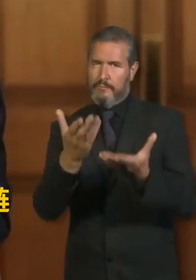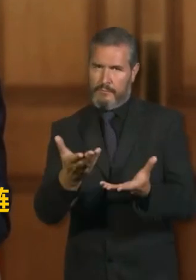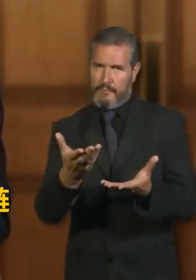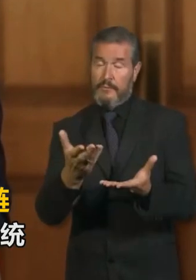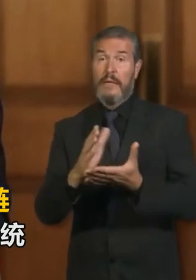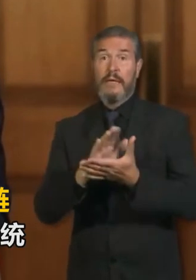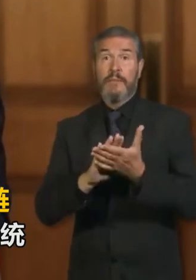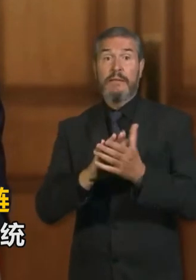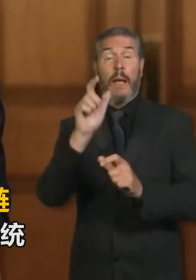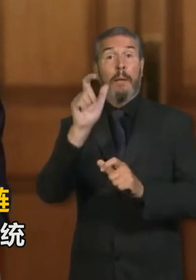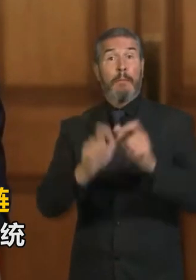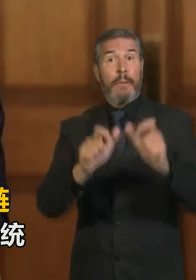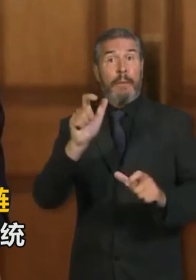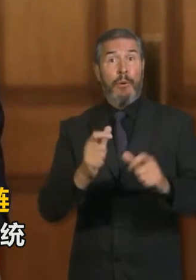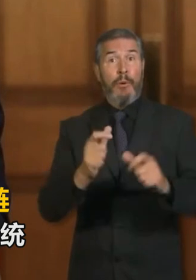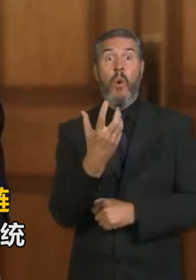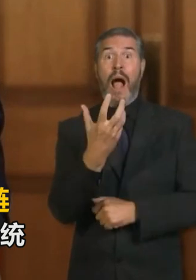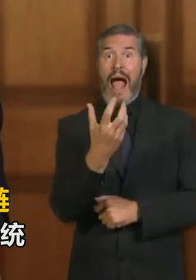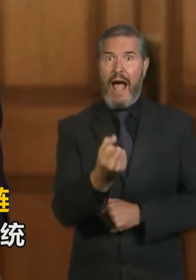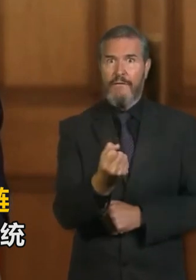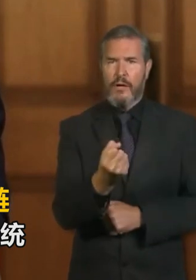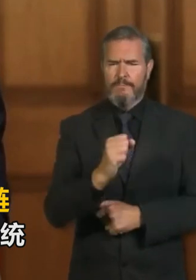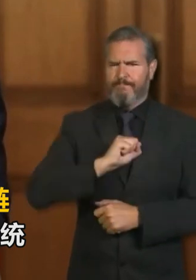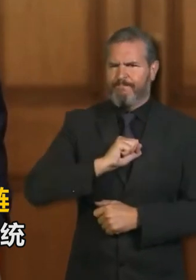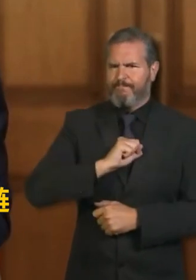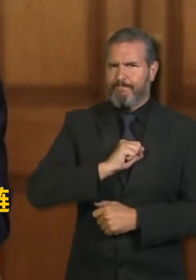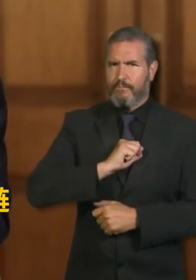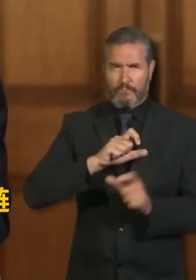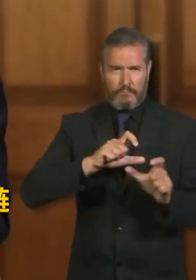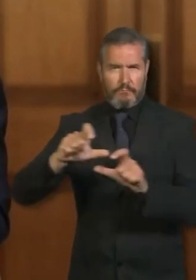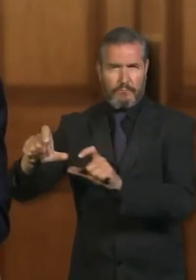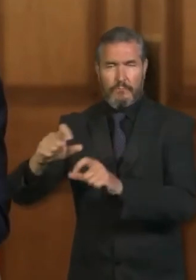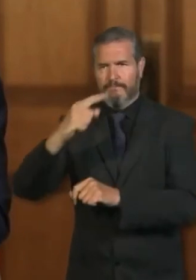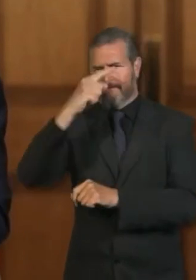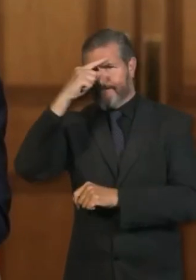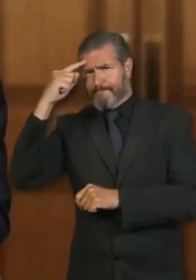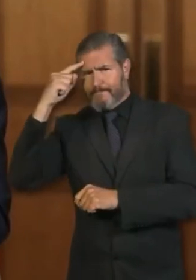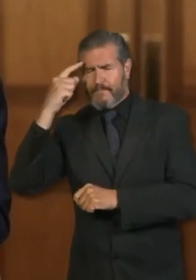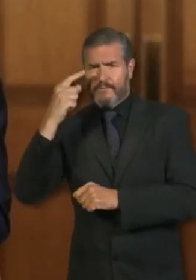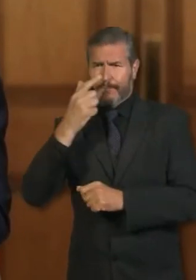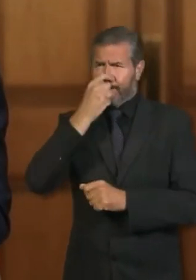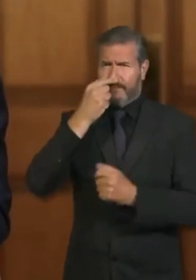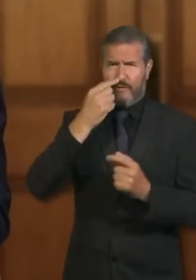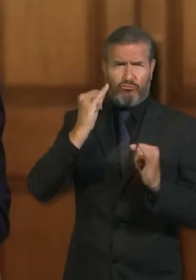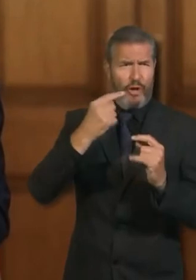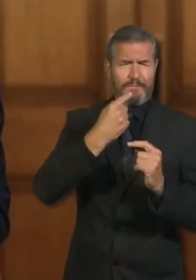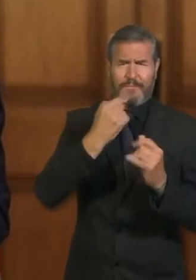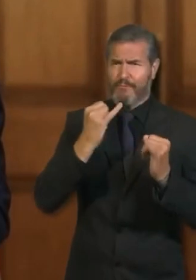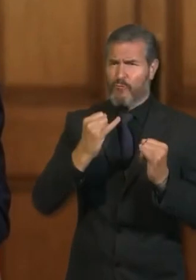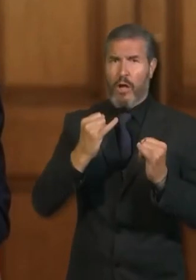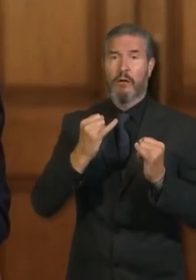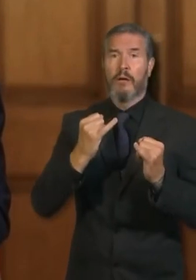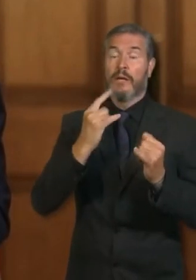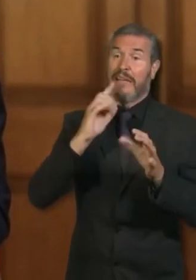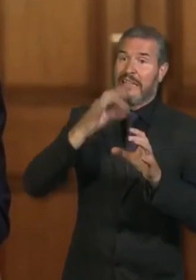have symptoms, who we get into the NHS test and trace scheme, the more contacts we manage to isolate, so that